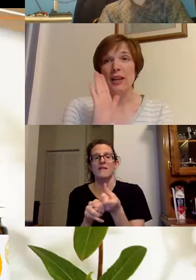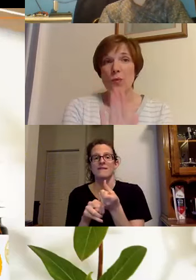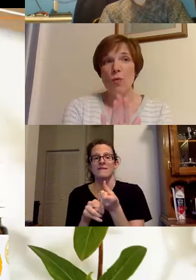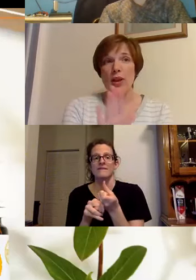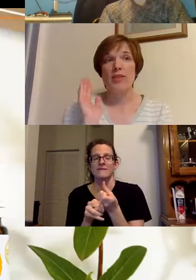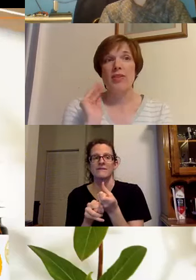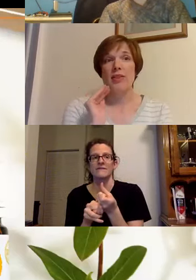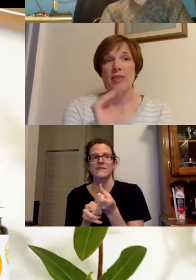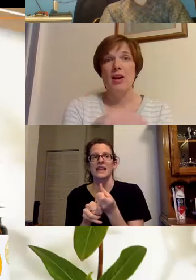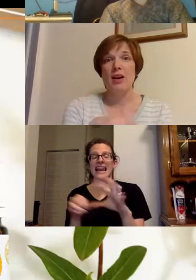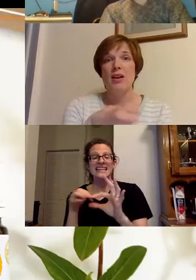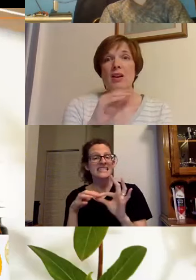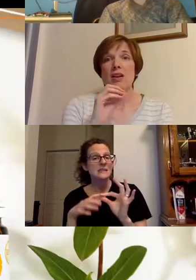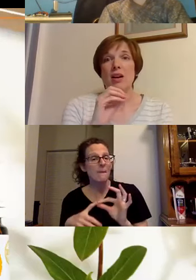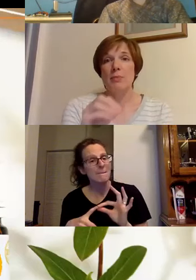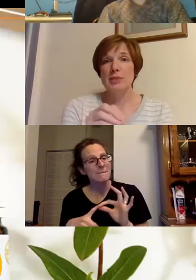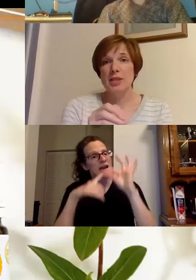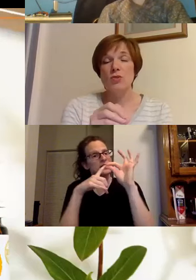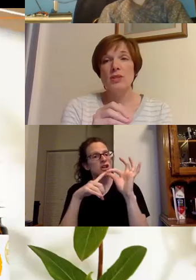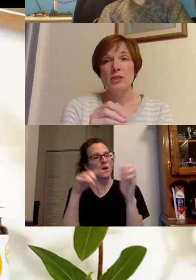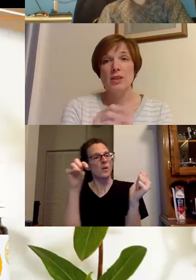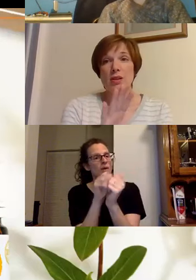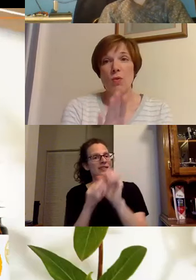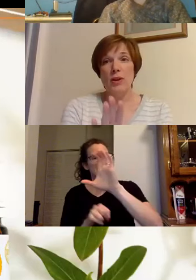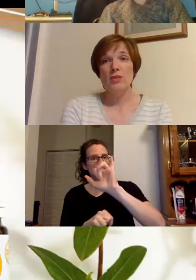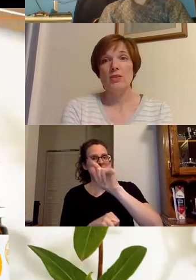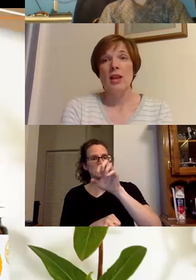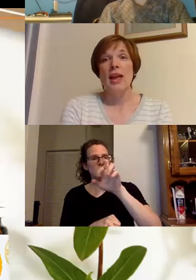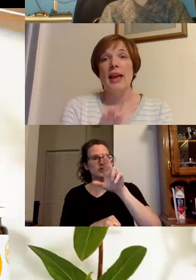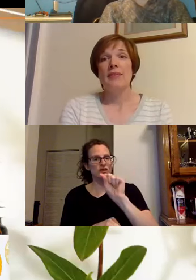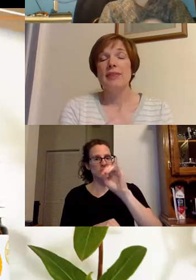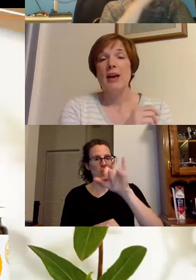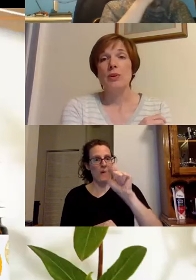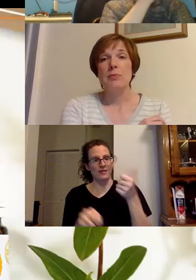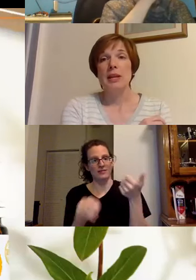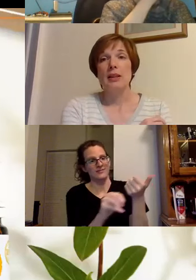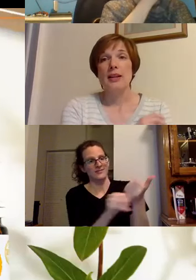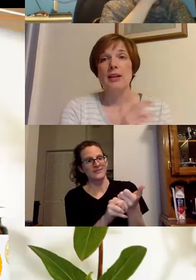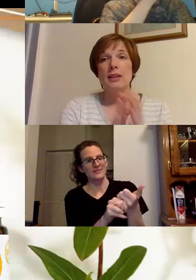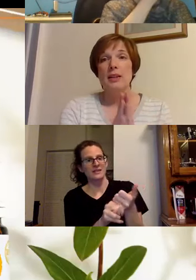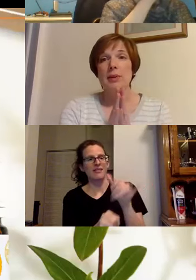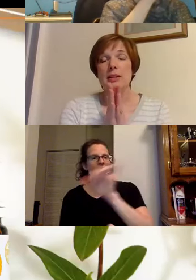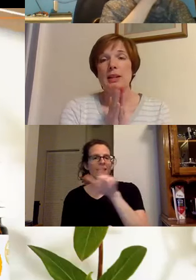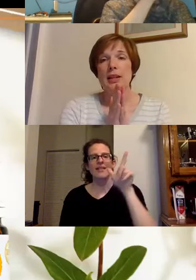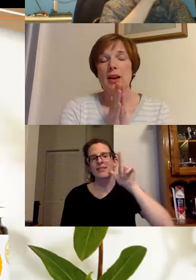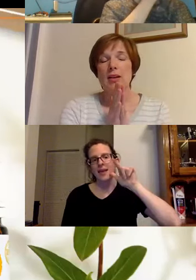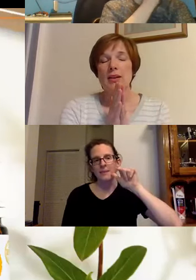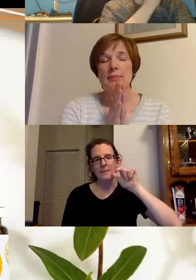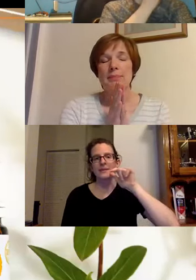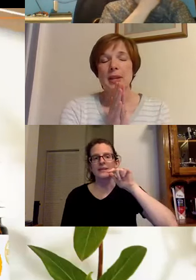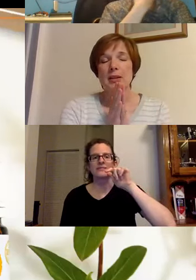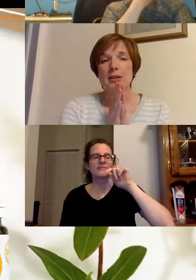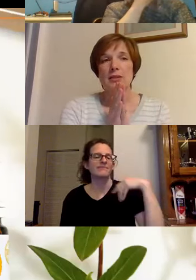especially with the citrus oils, and that would be like lemon,